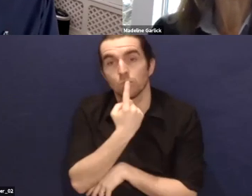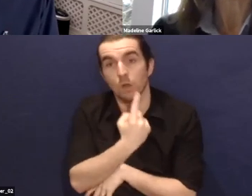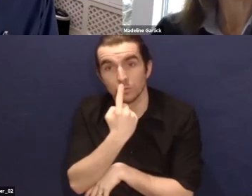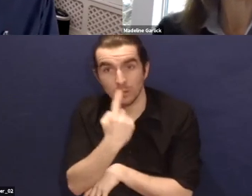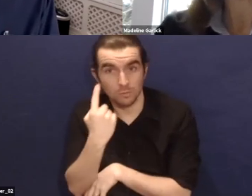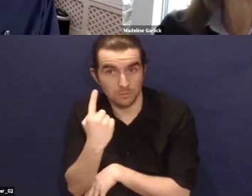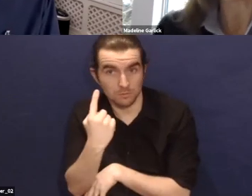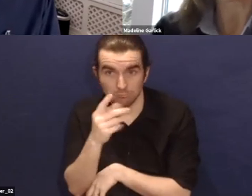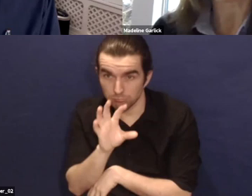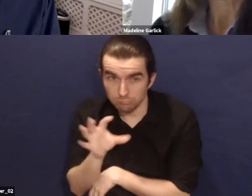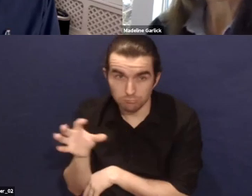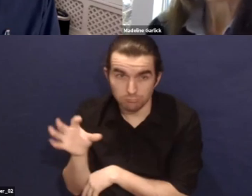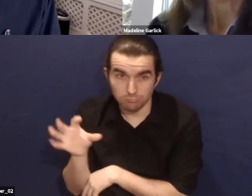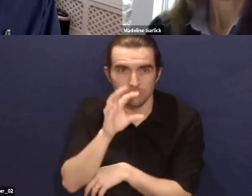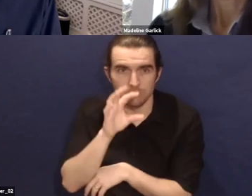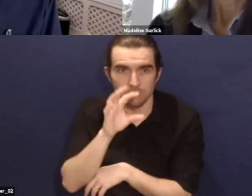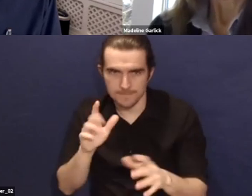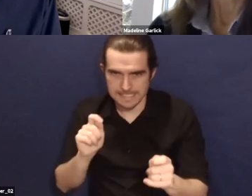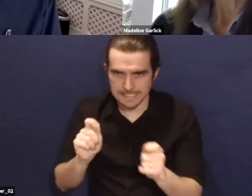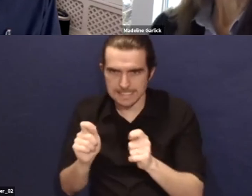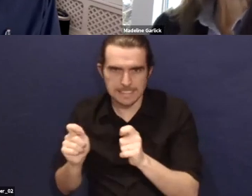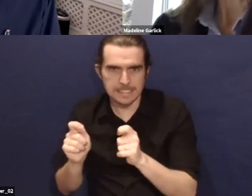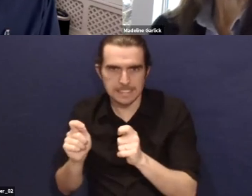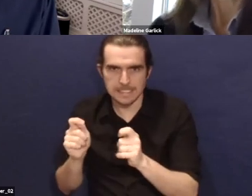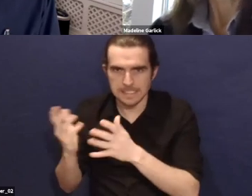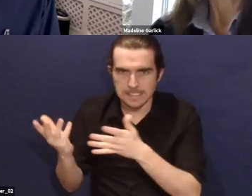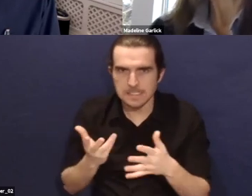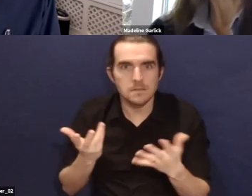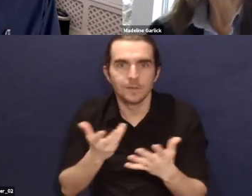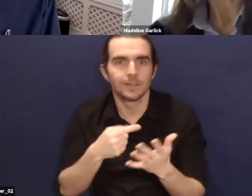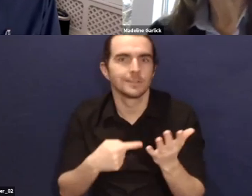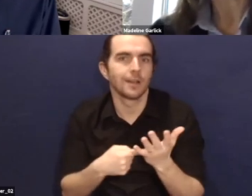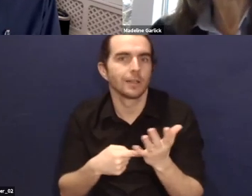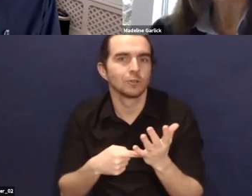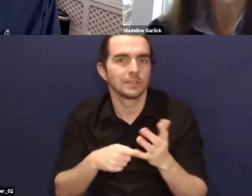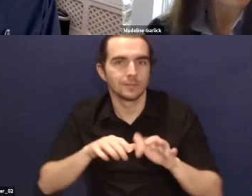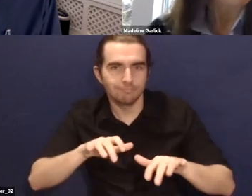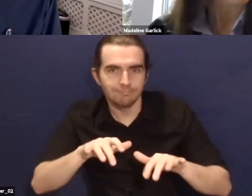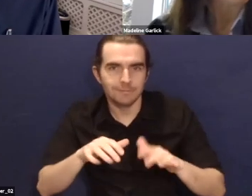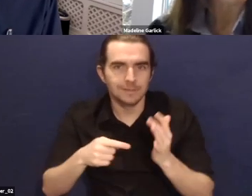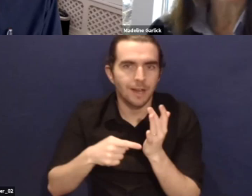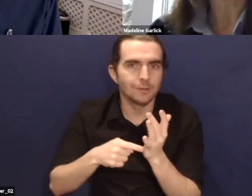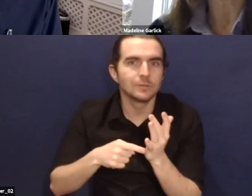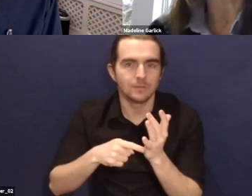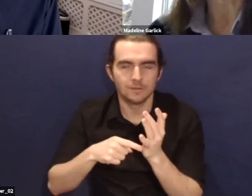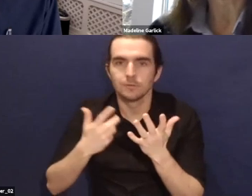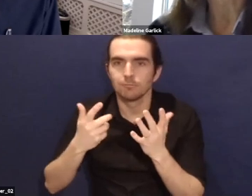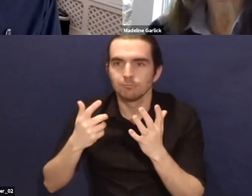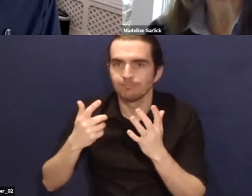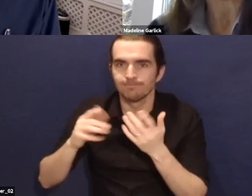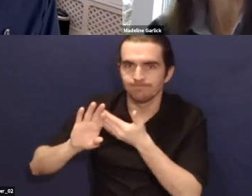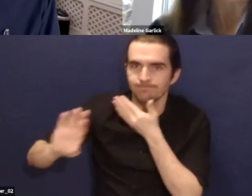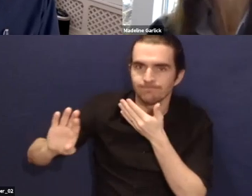continue to be made available. We've seen many states who've taken steps to ensure that residence permits can be issued or